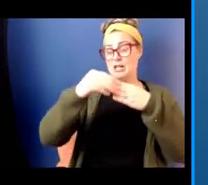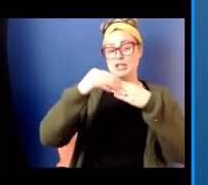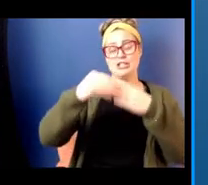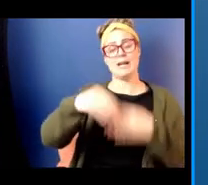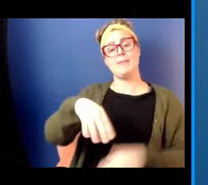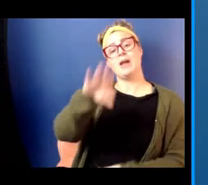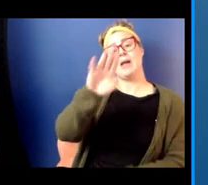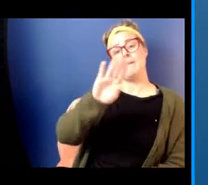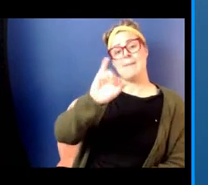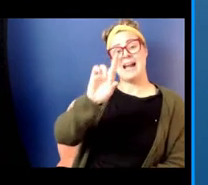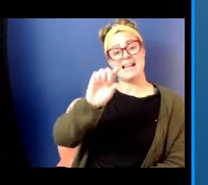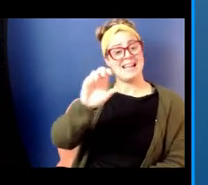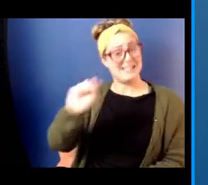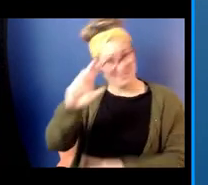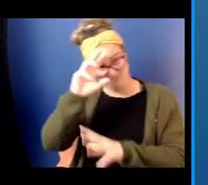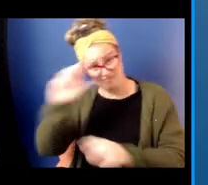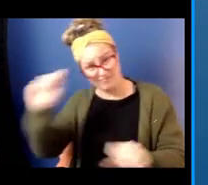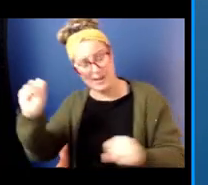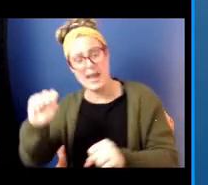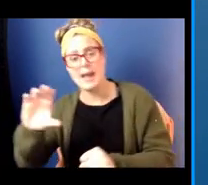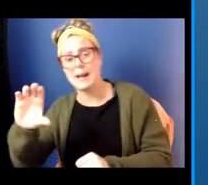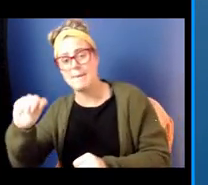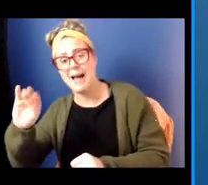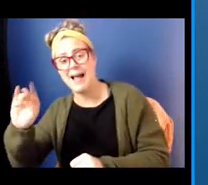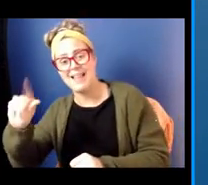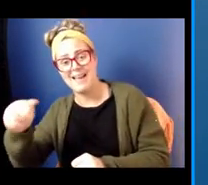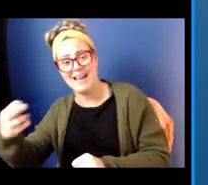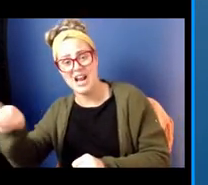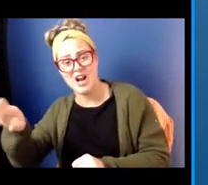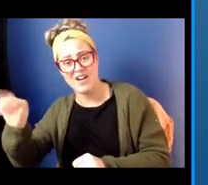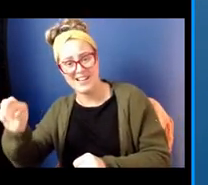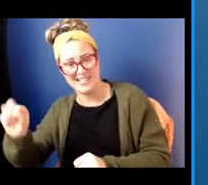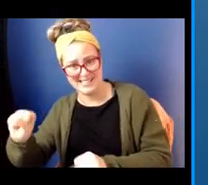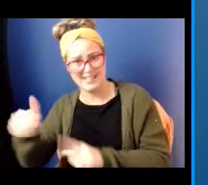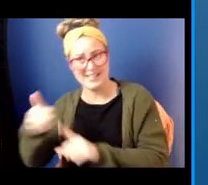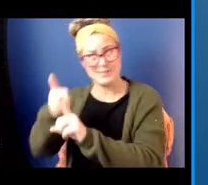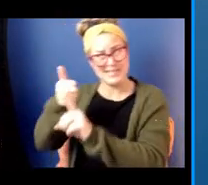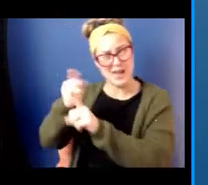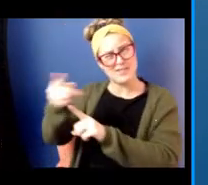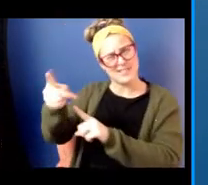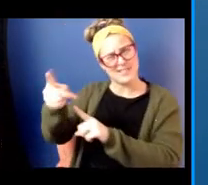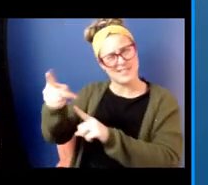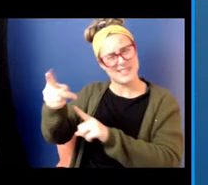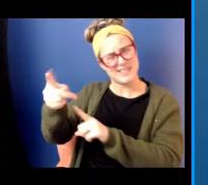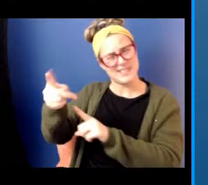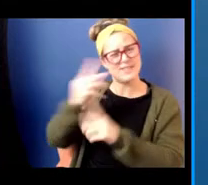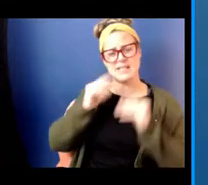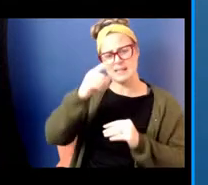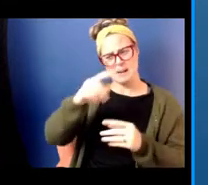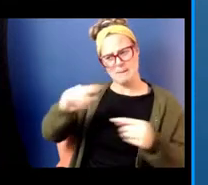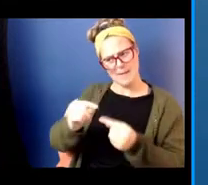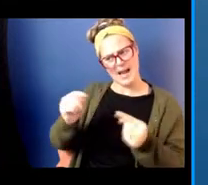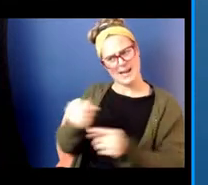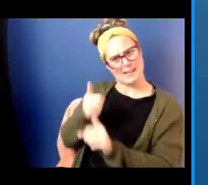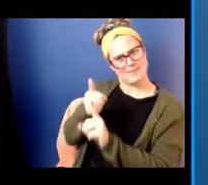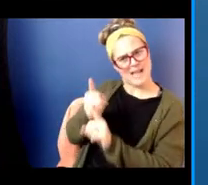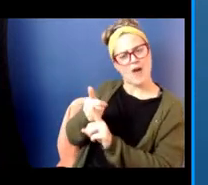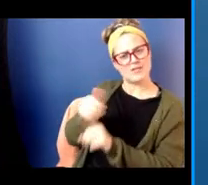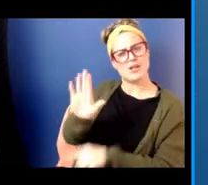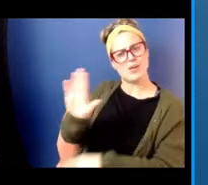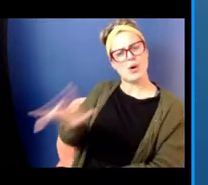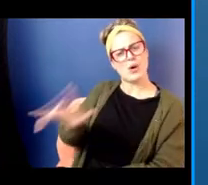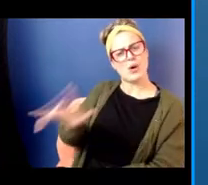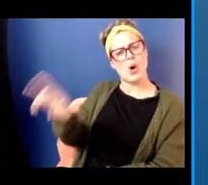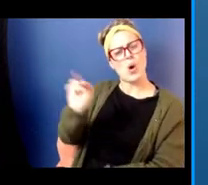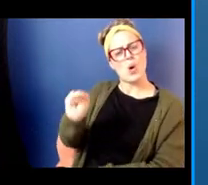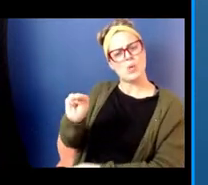Harris people who have seen and experienced pain in their own lives and understands how hard and difficult it can be